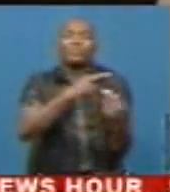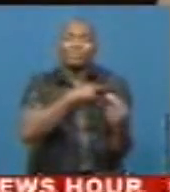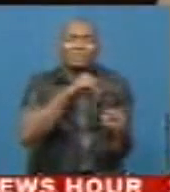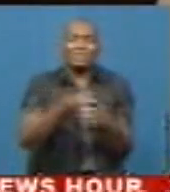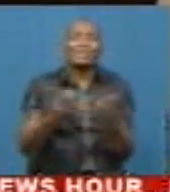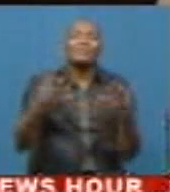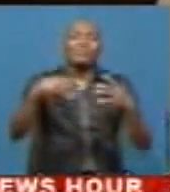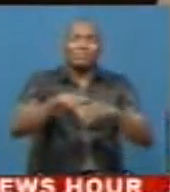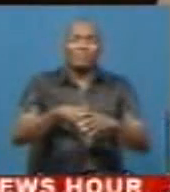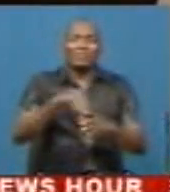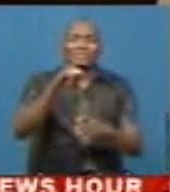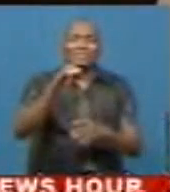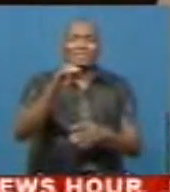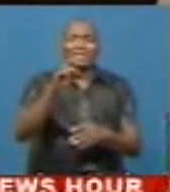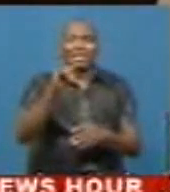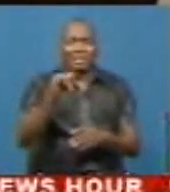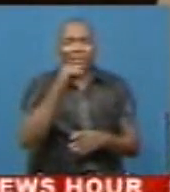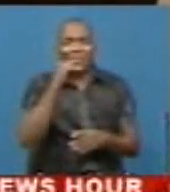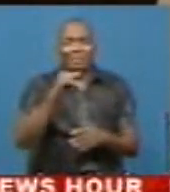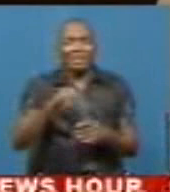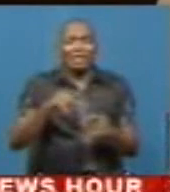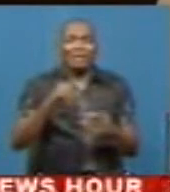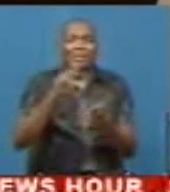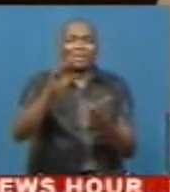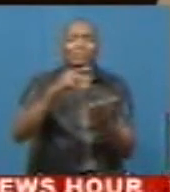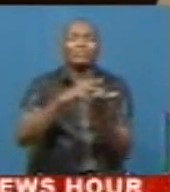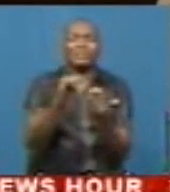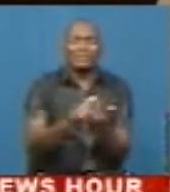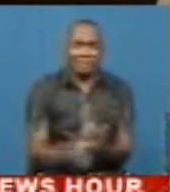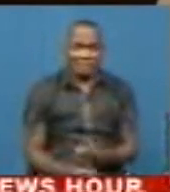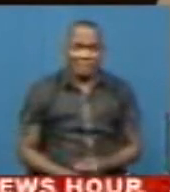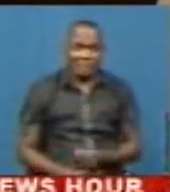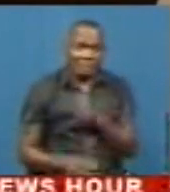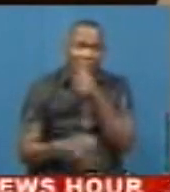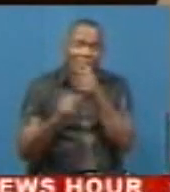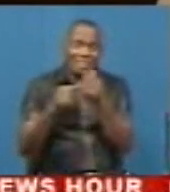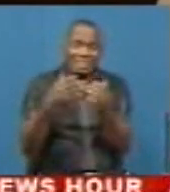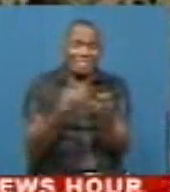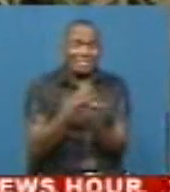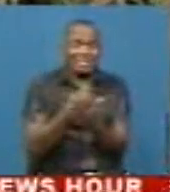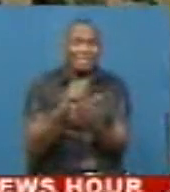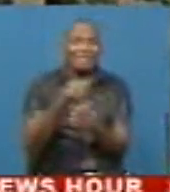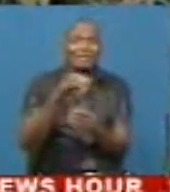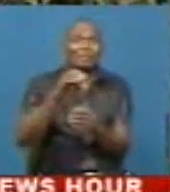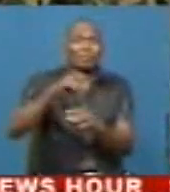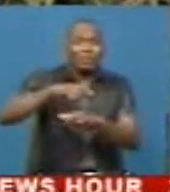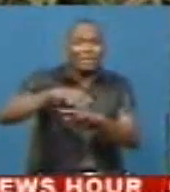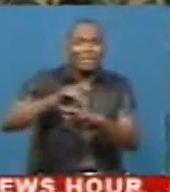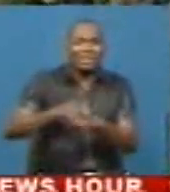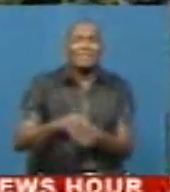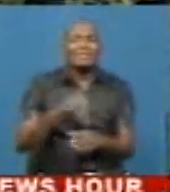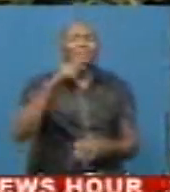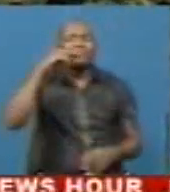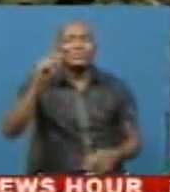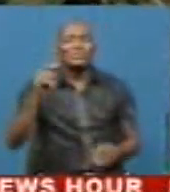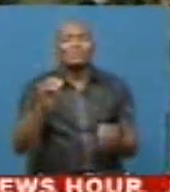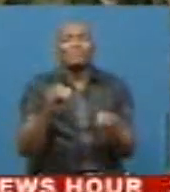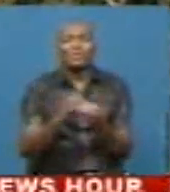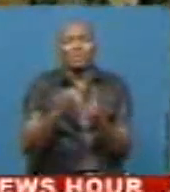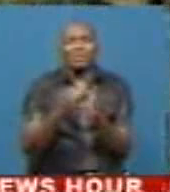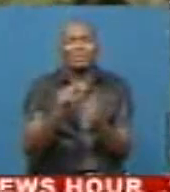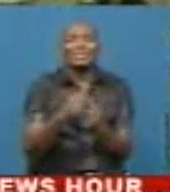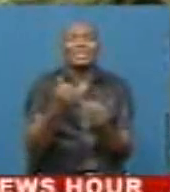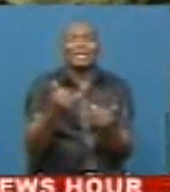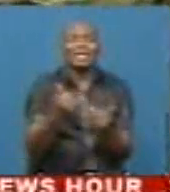in involving the CRI in AGRA's projects. He said the new crop varieties have less sweetness compared